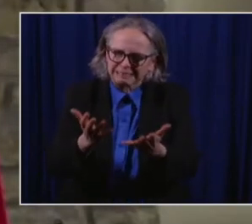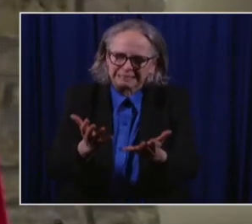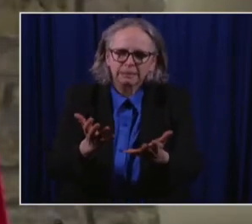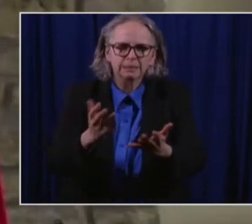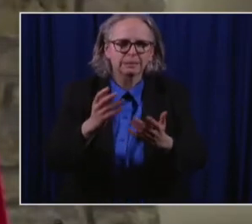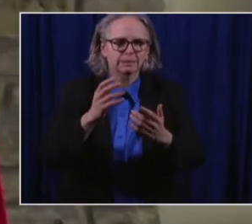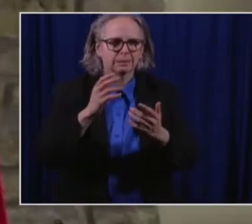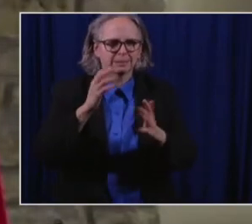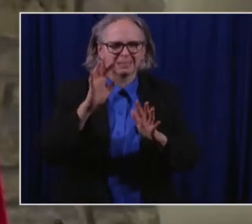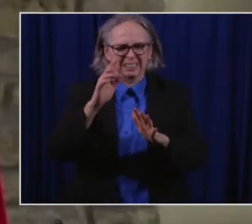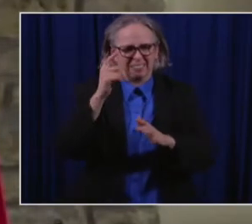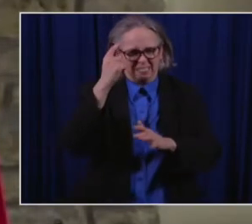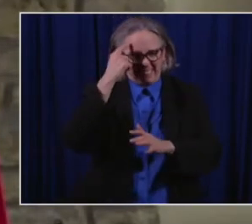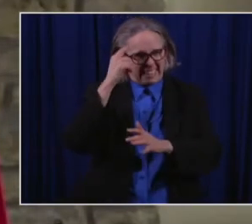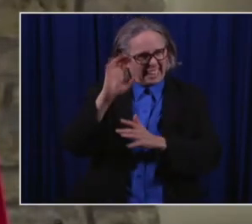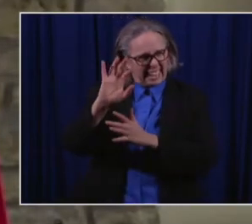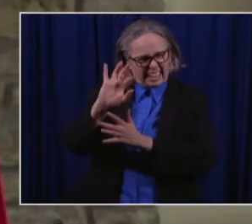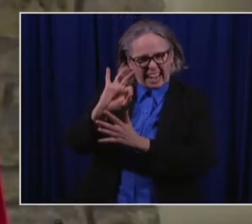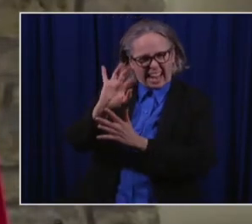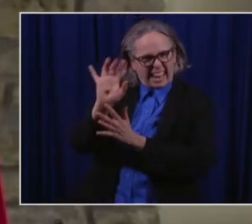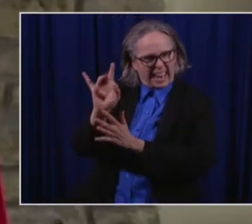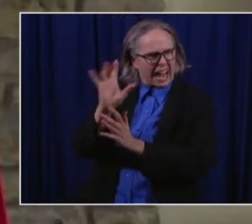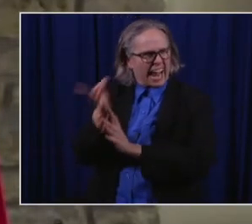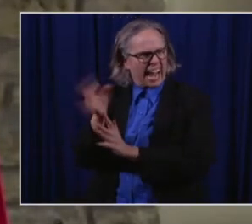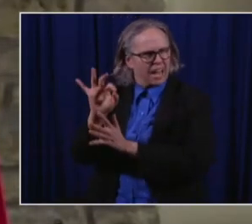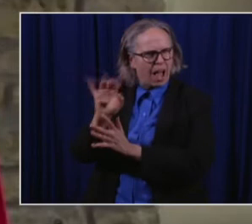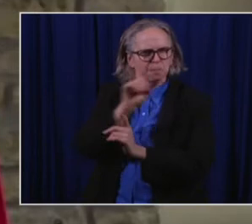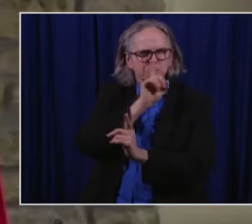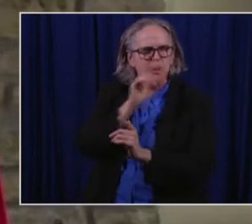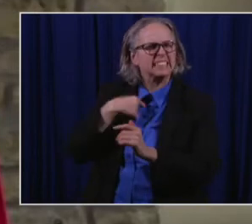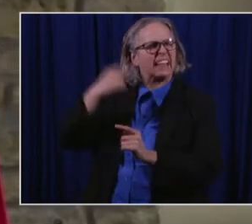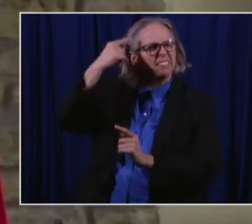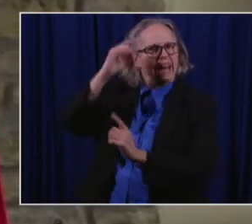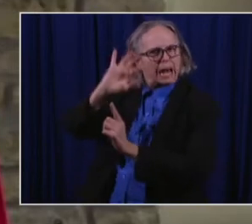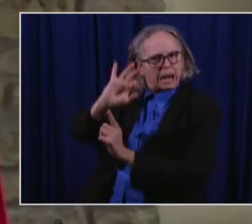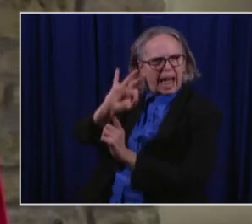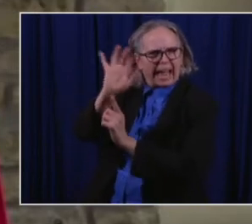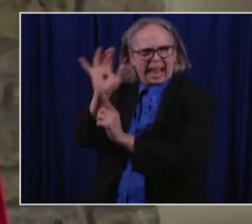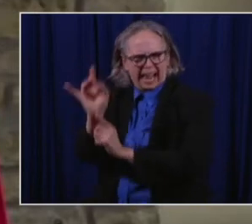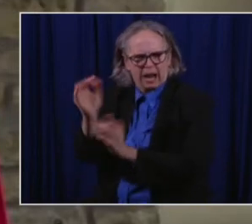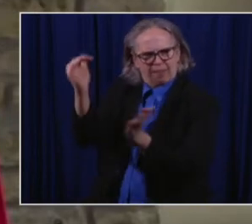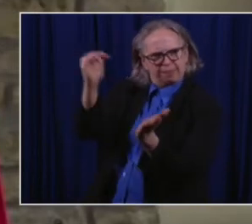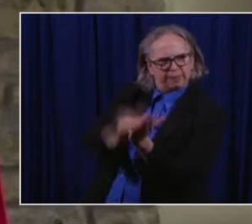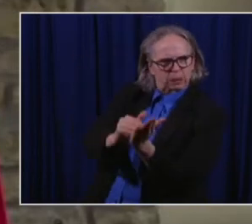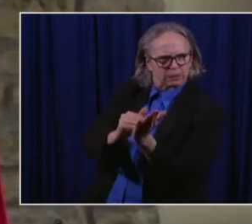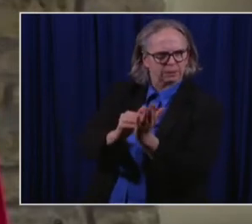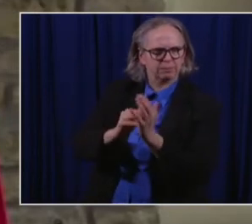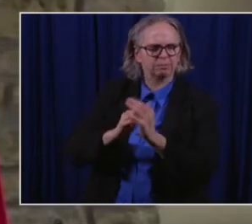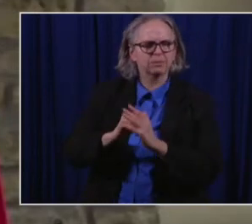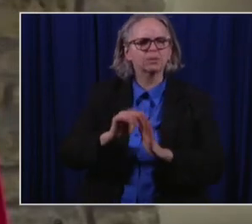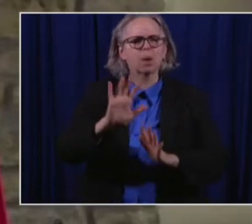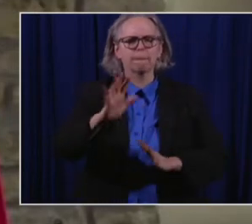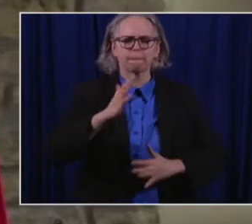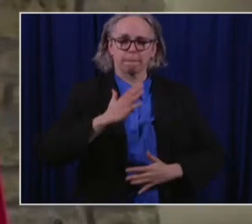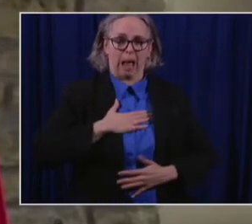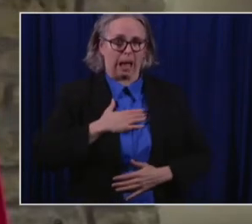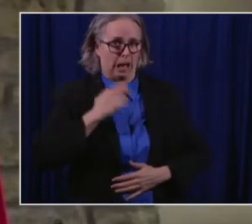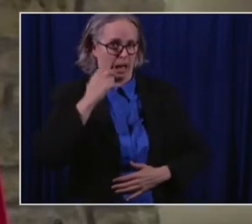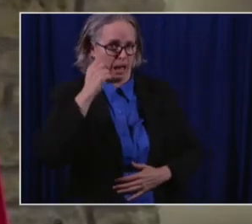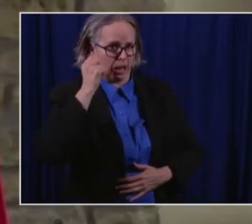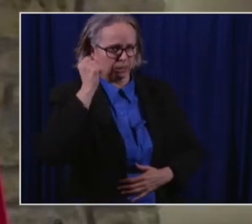98,000. My understanding, I think the way we need to look at this is that there's another dose for each one of those back